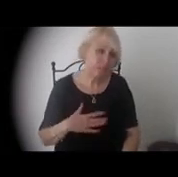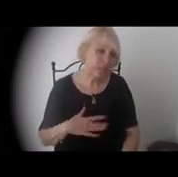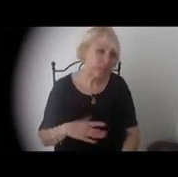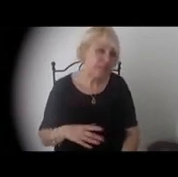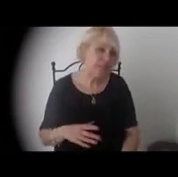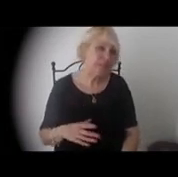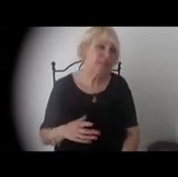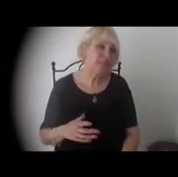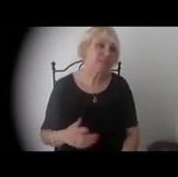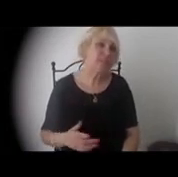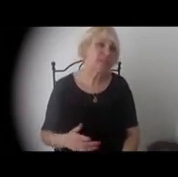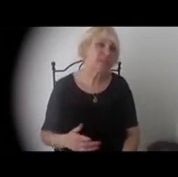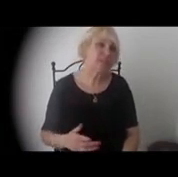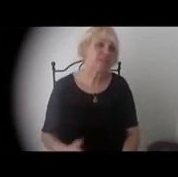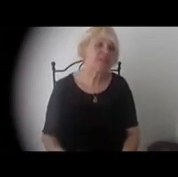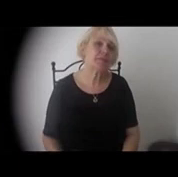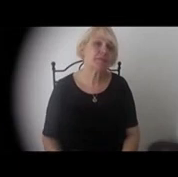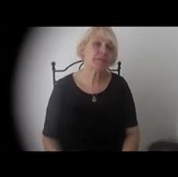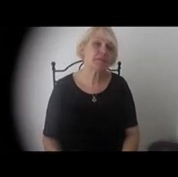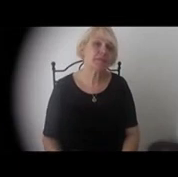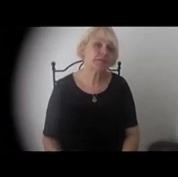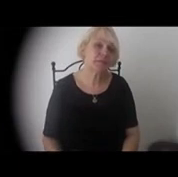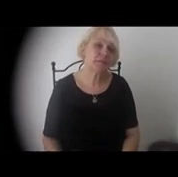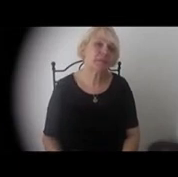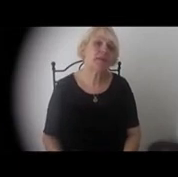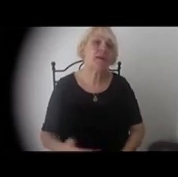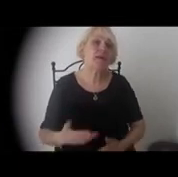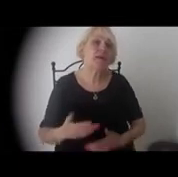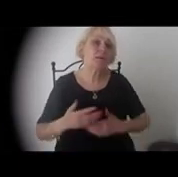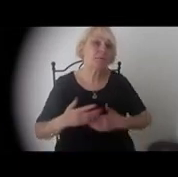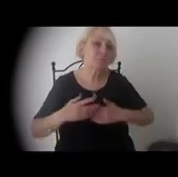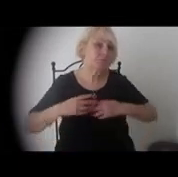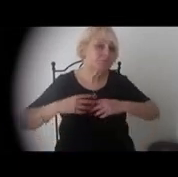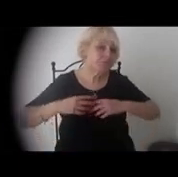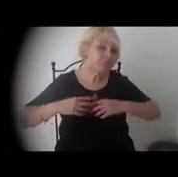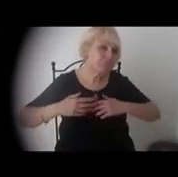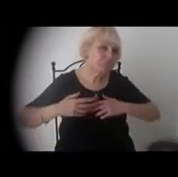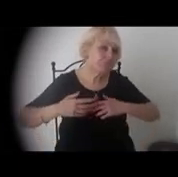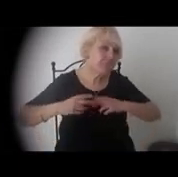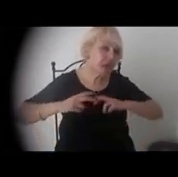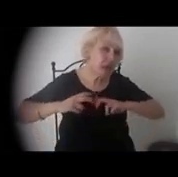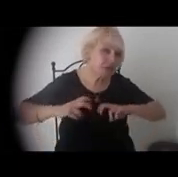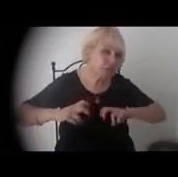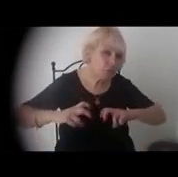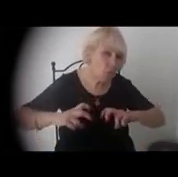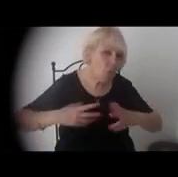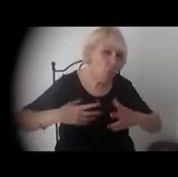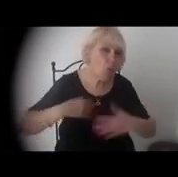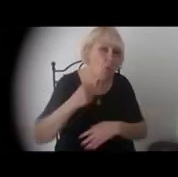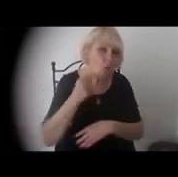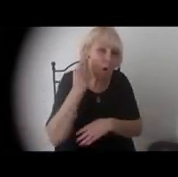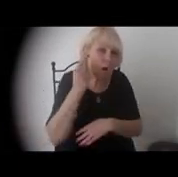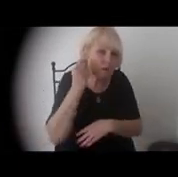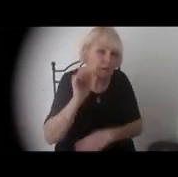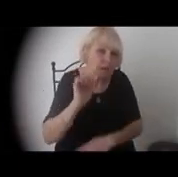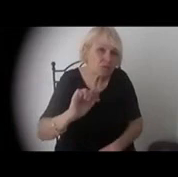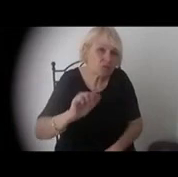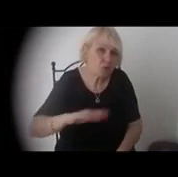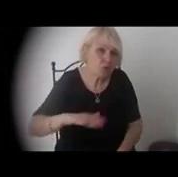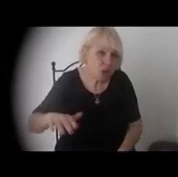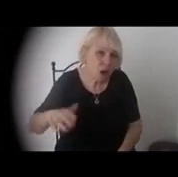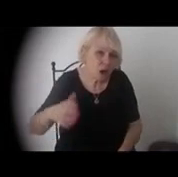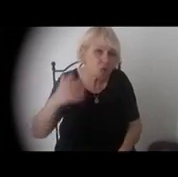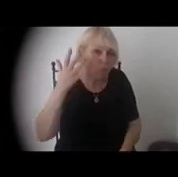and with curiosity, kind of explore and understand some of your child's